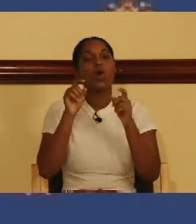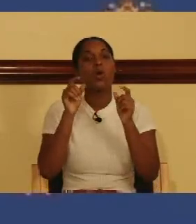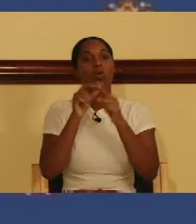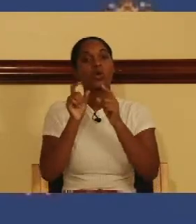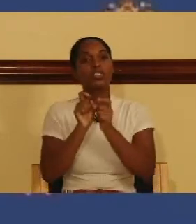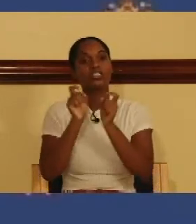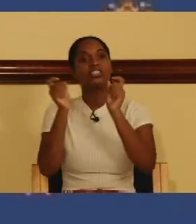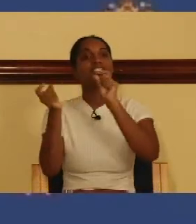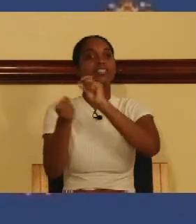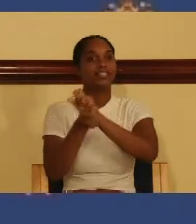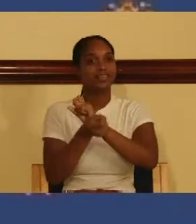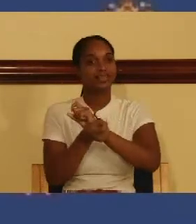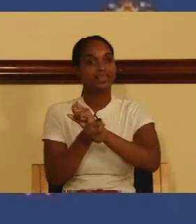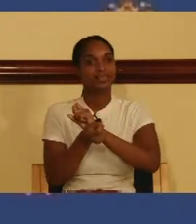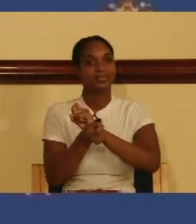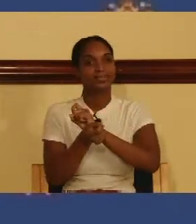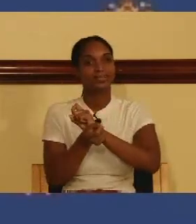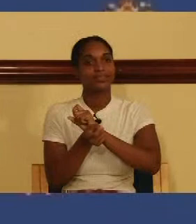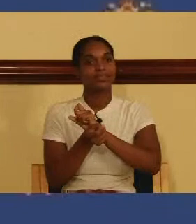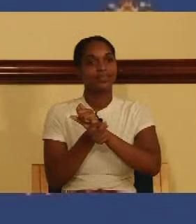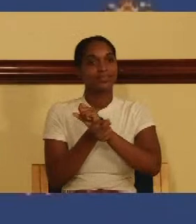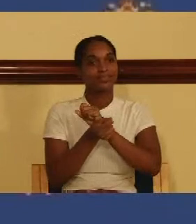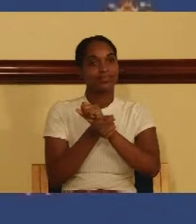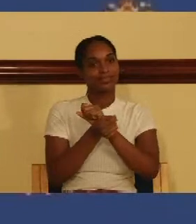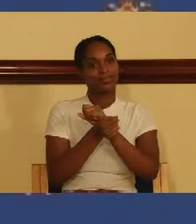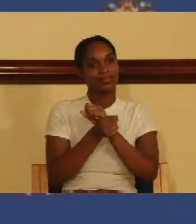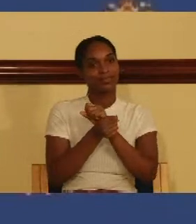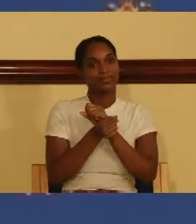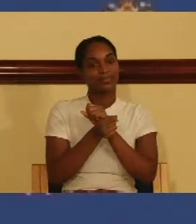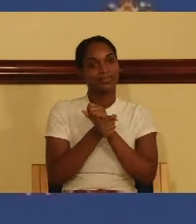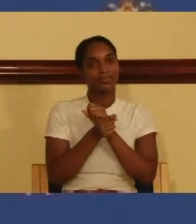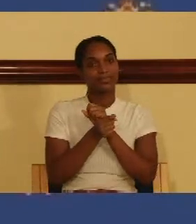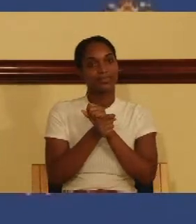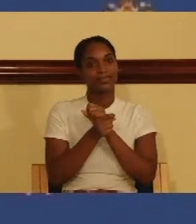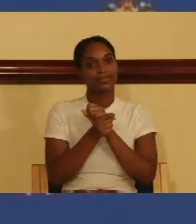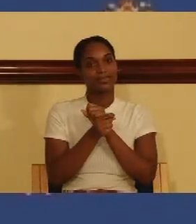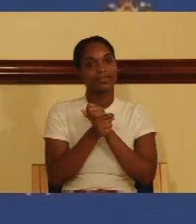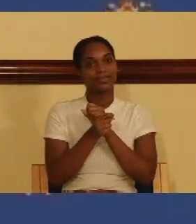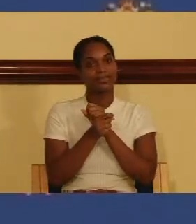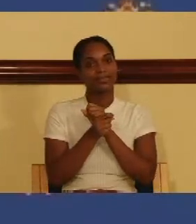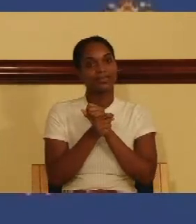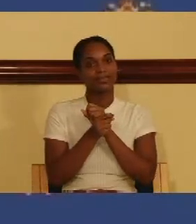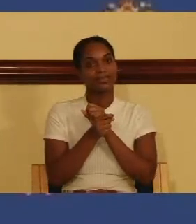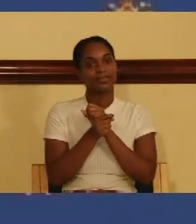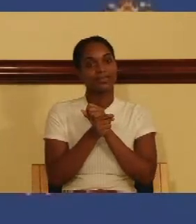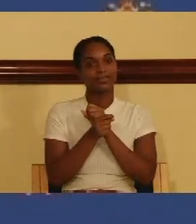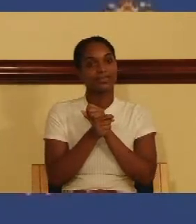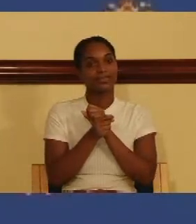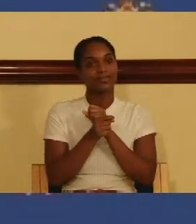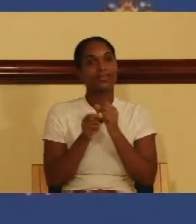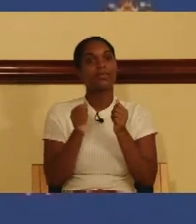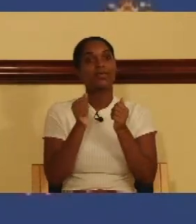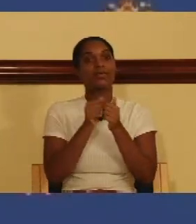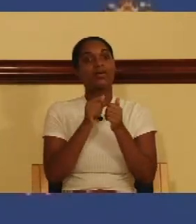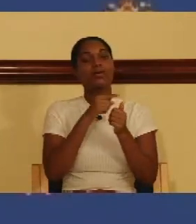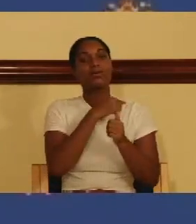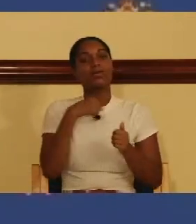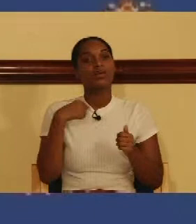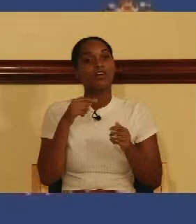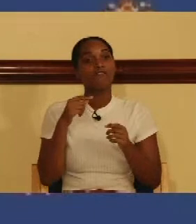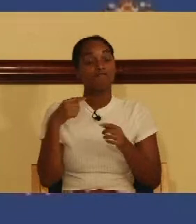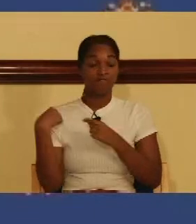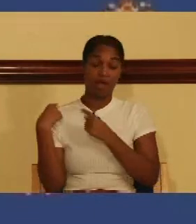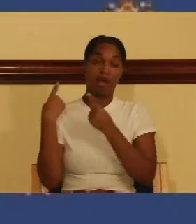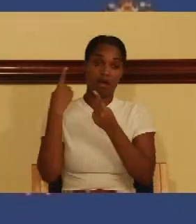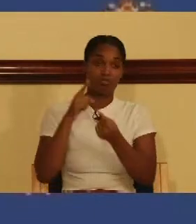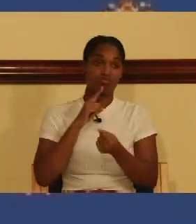it says to develop gradually. And Andre spoke about it earlier. We've come a far way. There's still